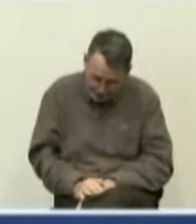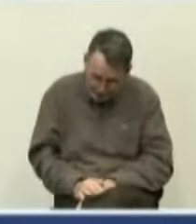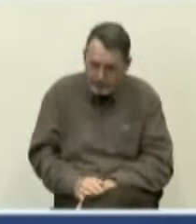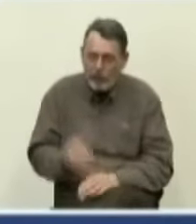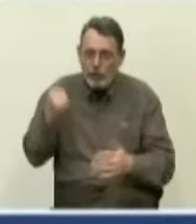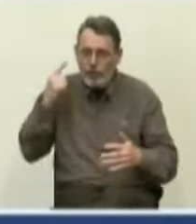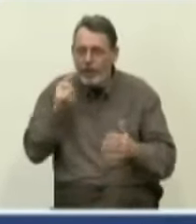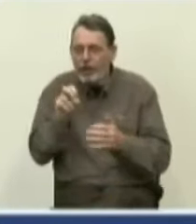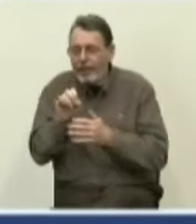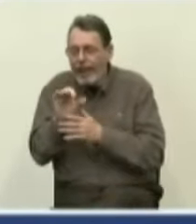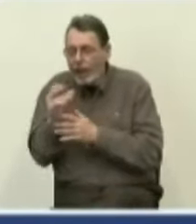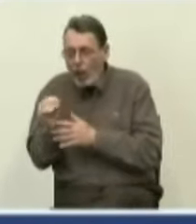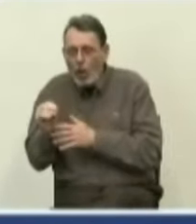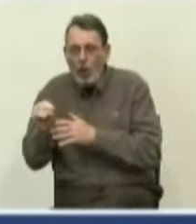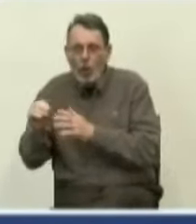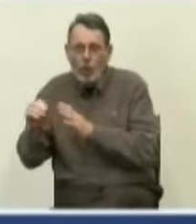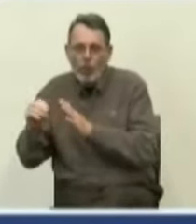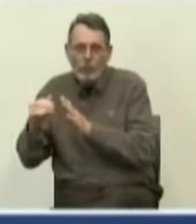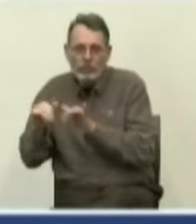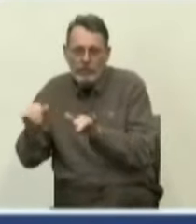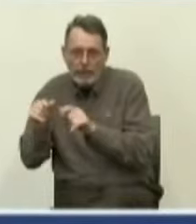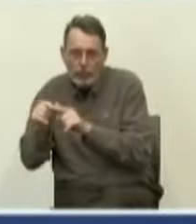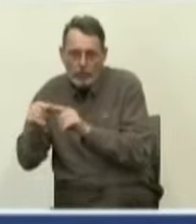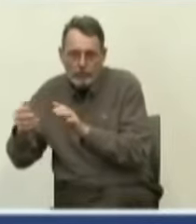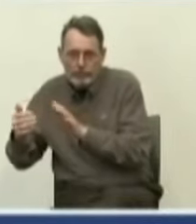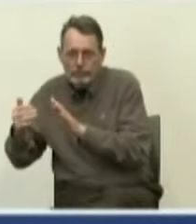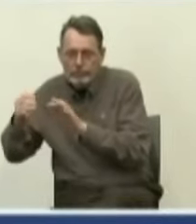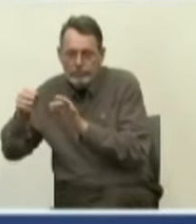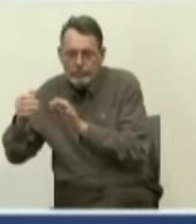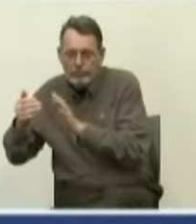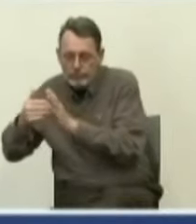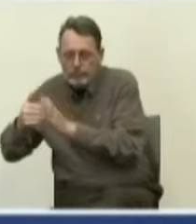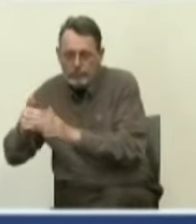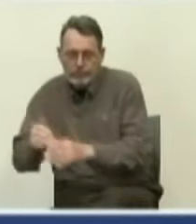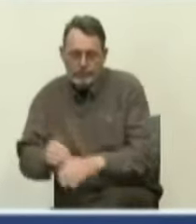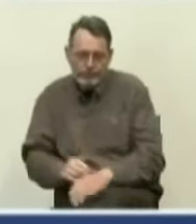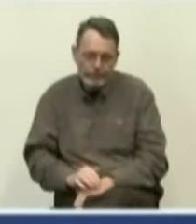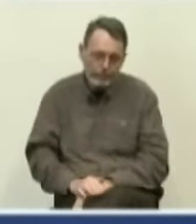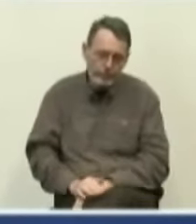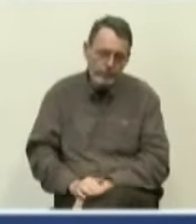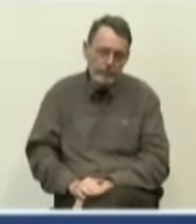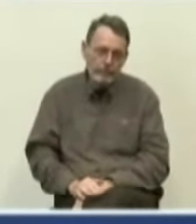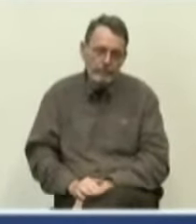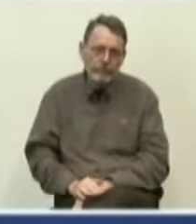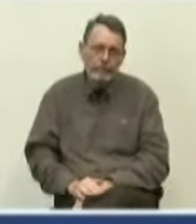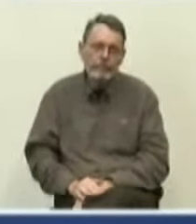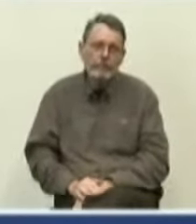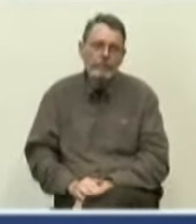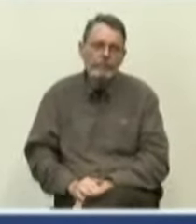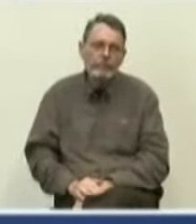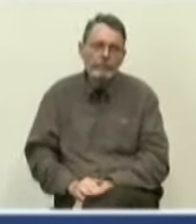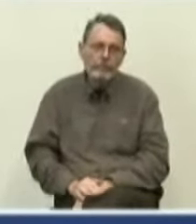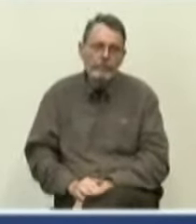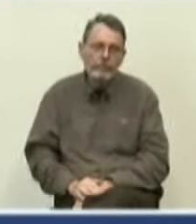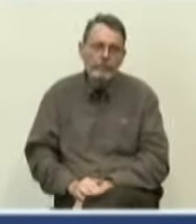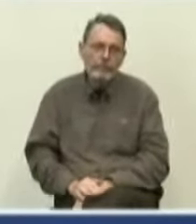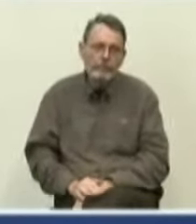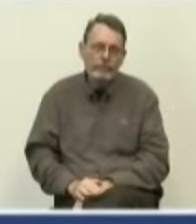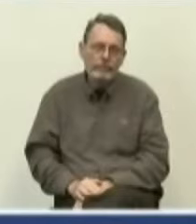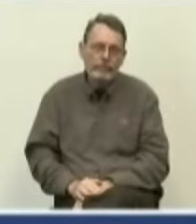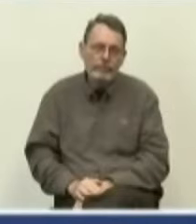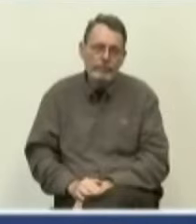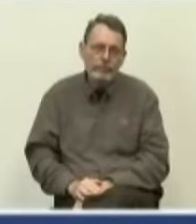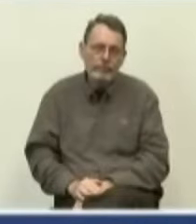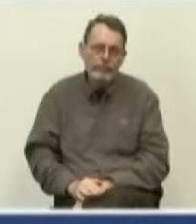wrist, which shattered his wrist. He has pins and rods in his wrist. He was also hit in his main